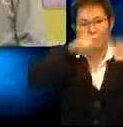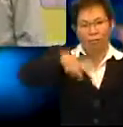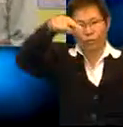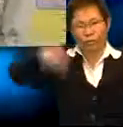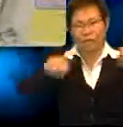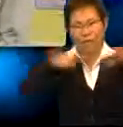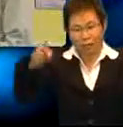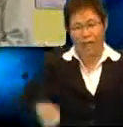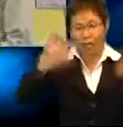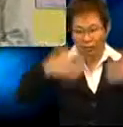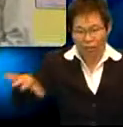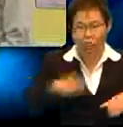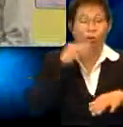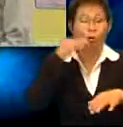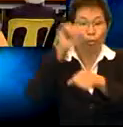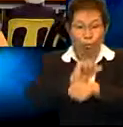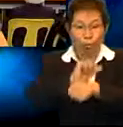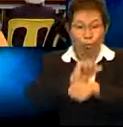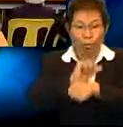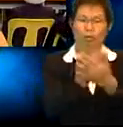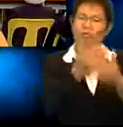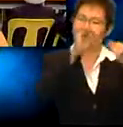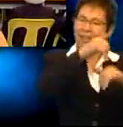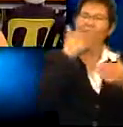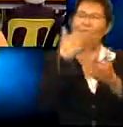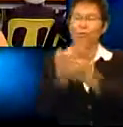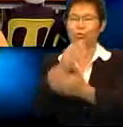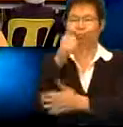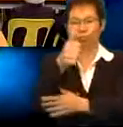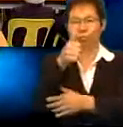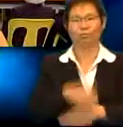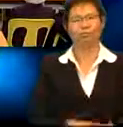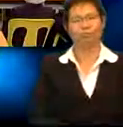table. Have you done your homework? Yes. Good.